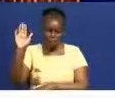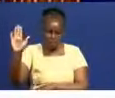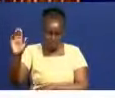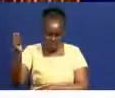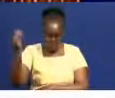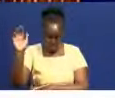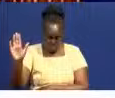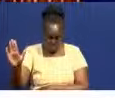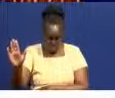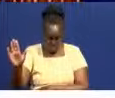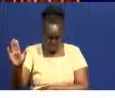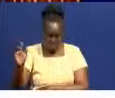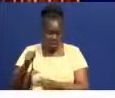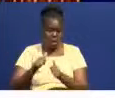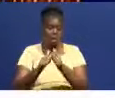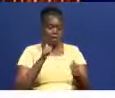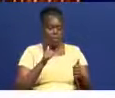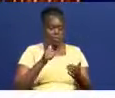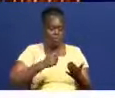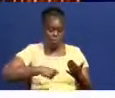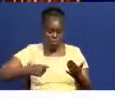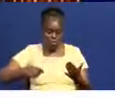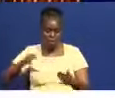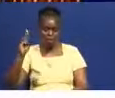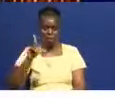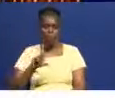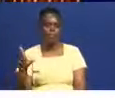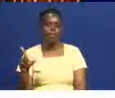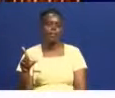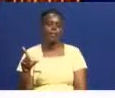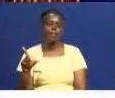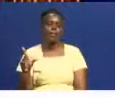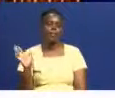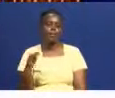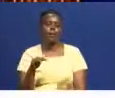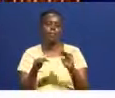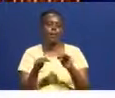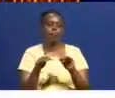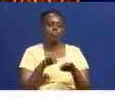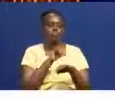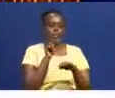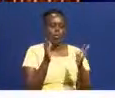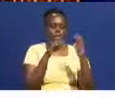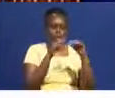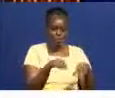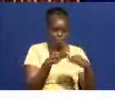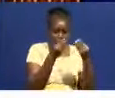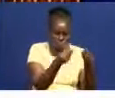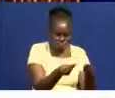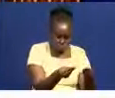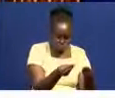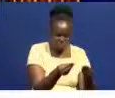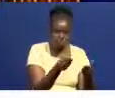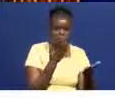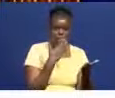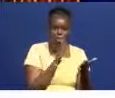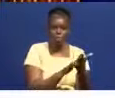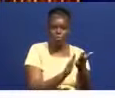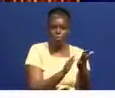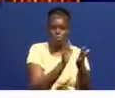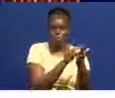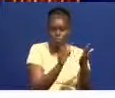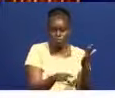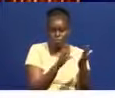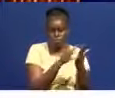of the Republic of Kenya declined to assent to the bill and referred it back to the National Assembly with a recommendation to